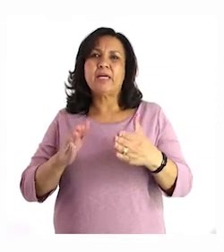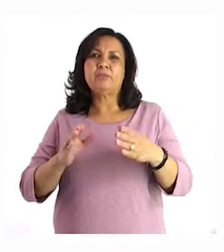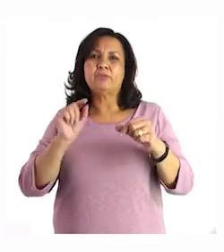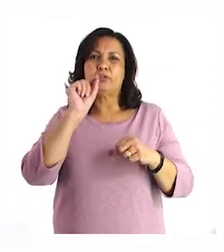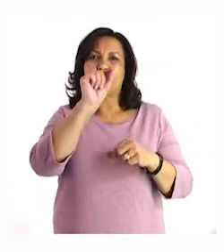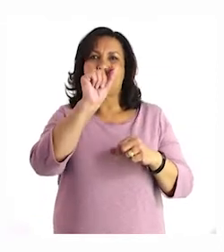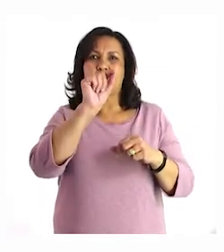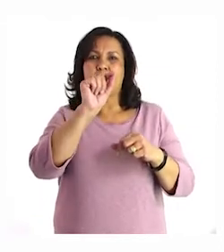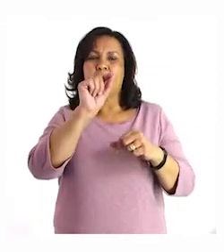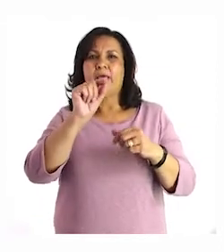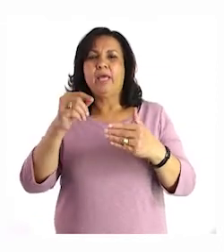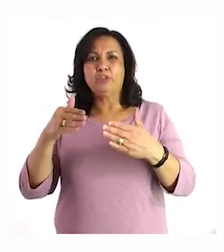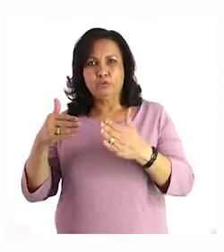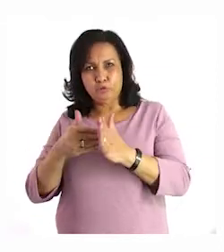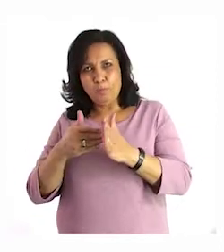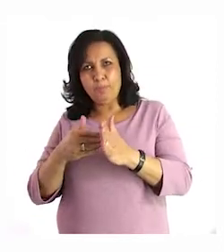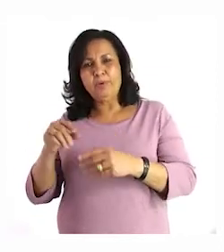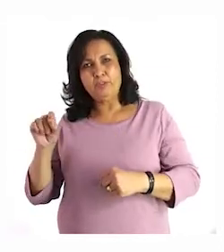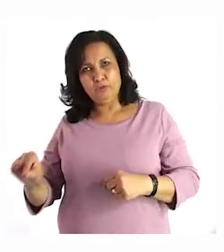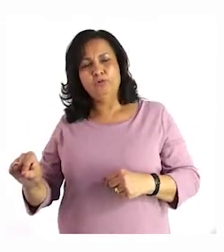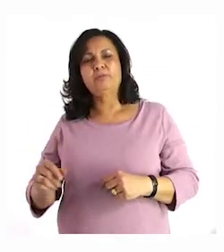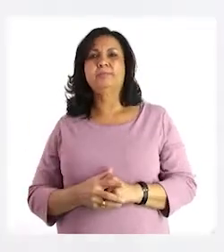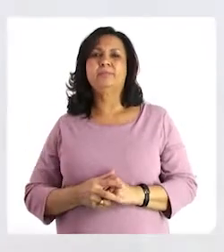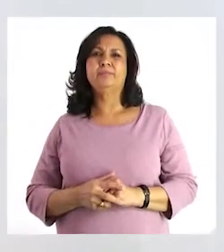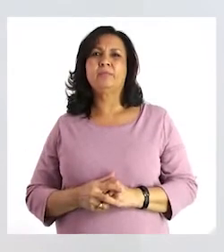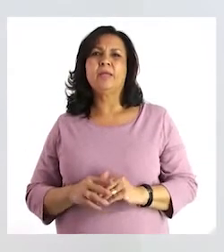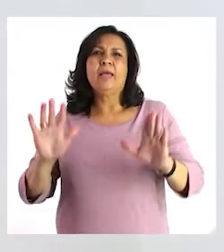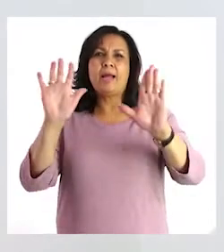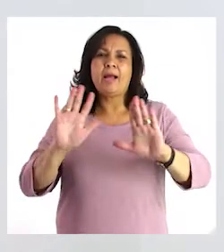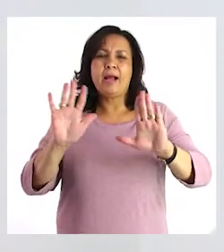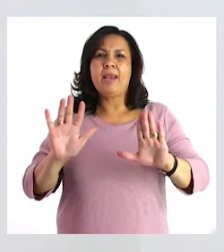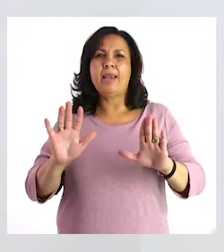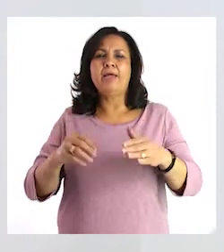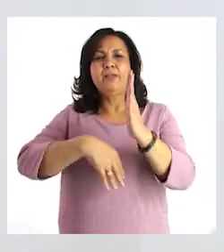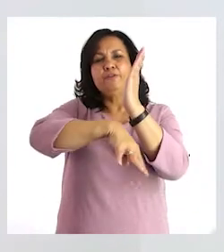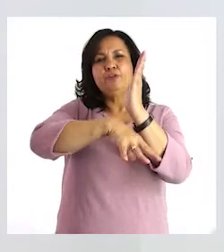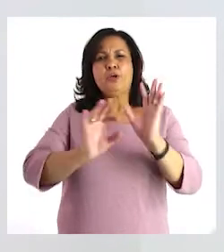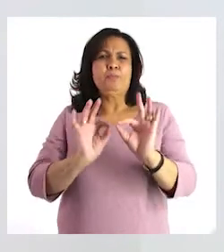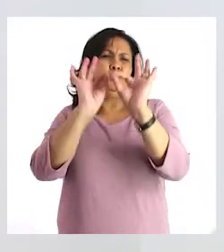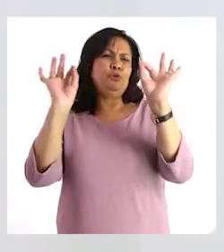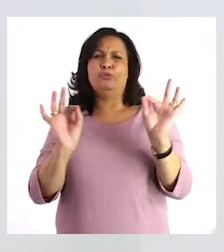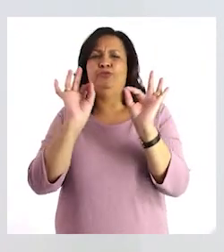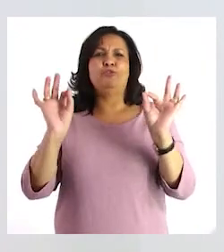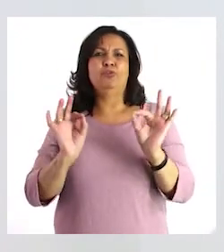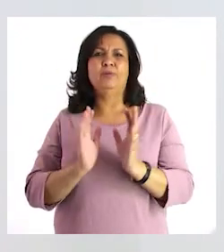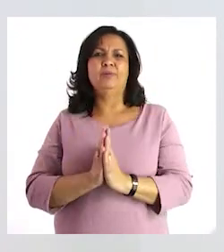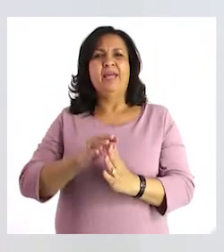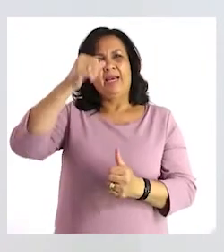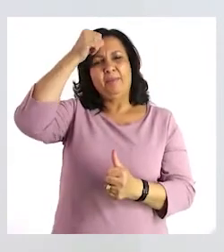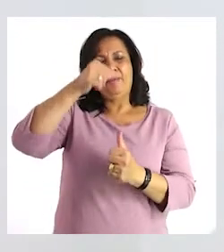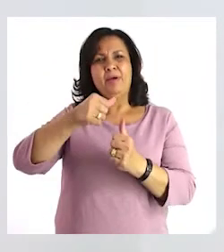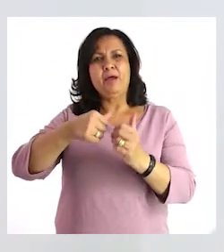and stop at the dot. You may now color the fruits a lovely color. Remember, fruits have